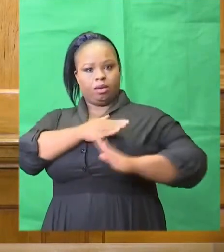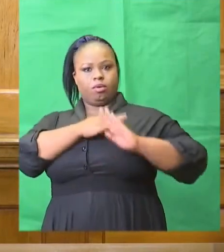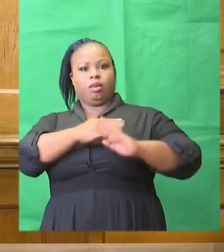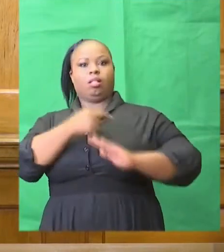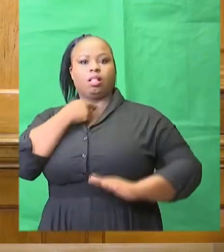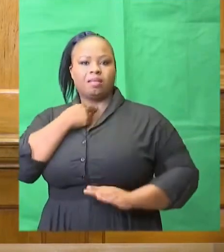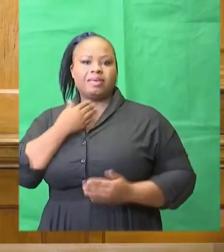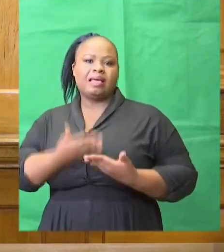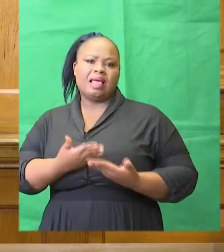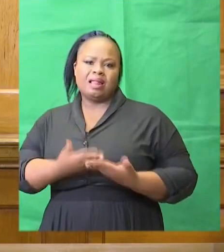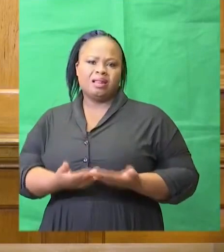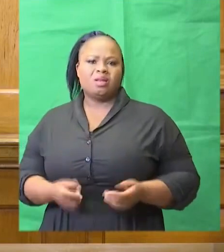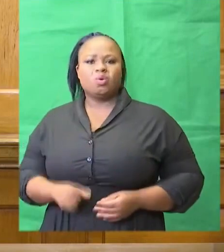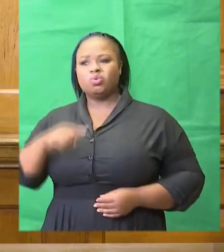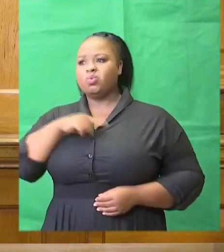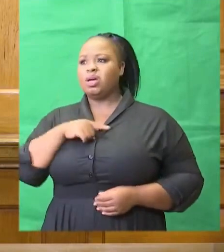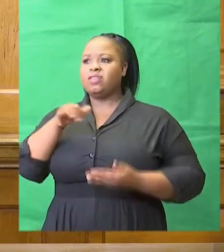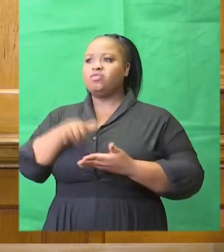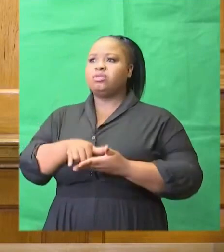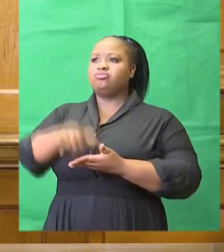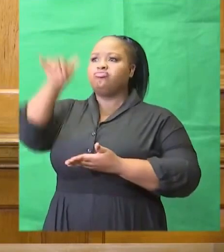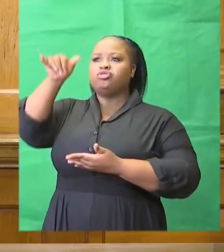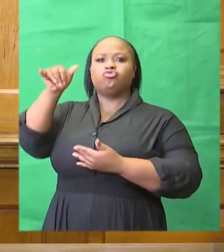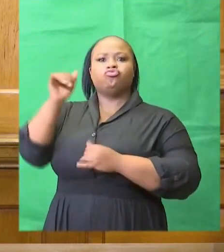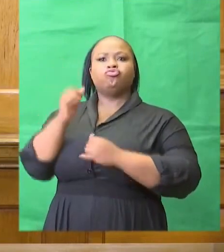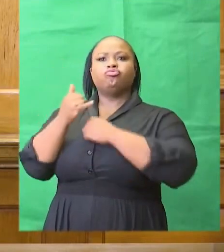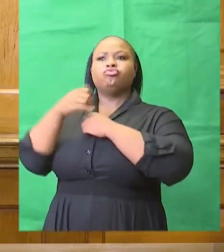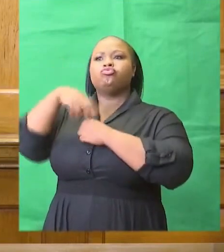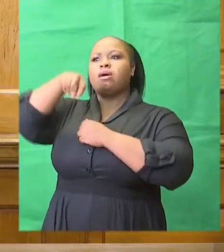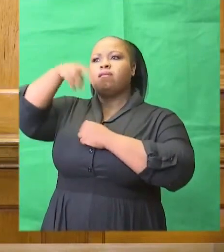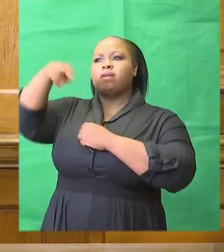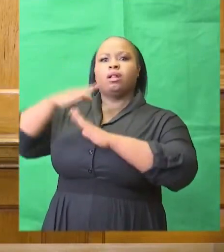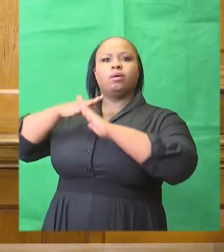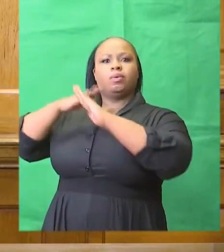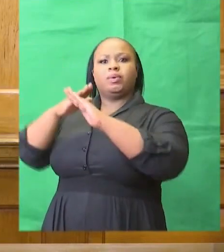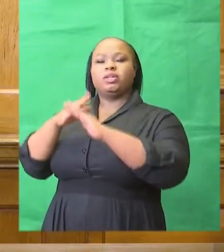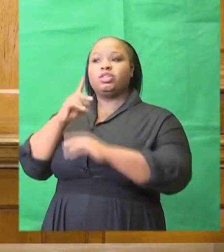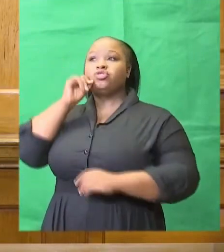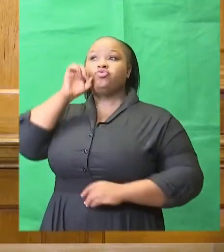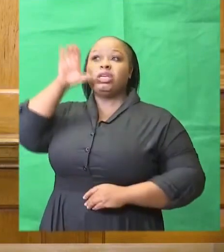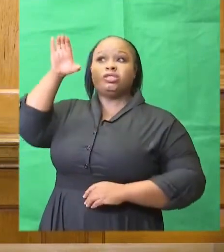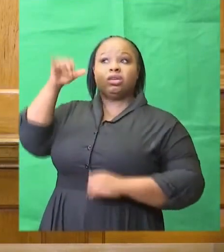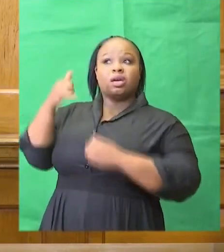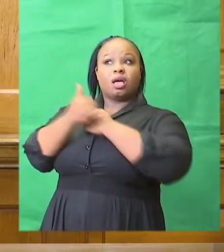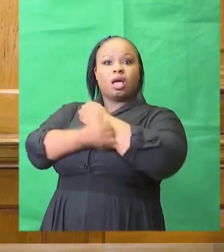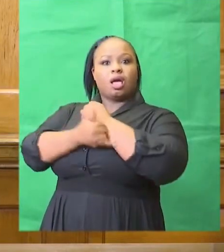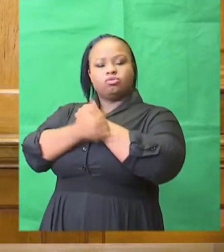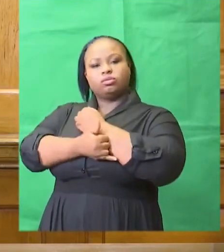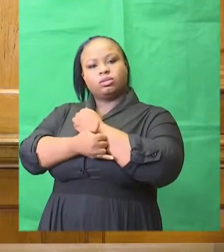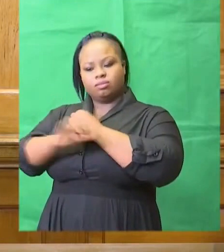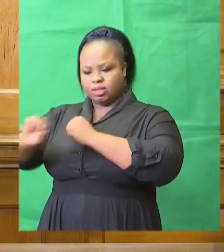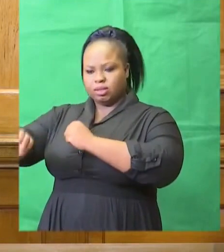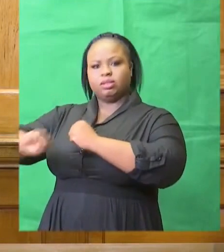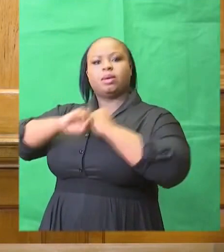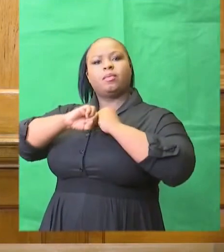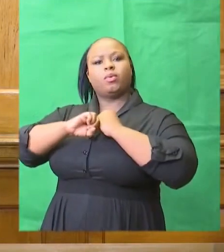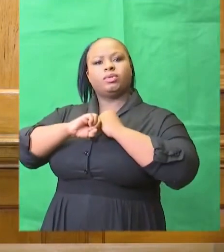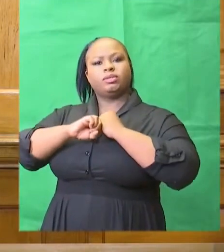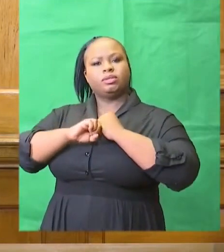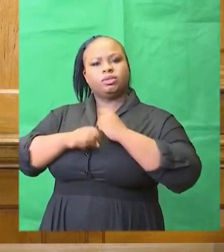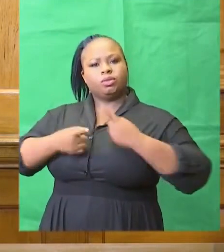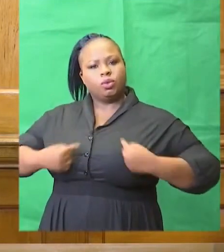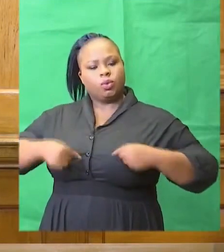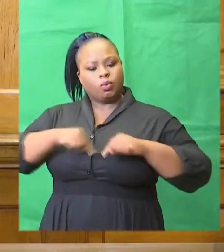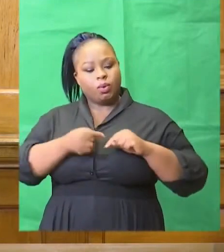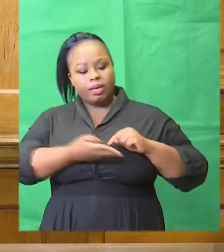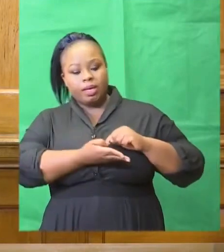of prohibiting travel, the rich countries of the world need to support the efforts of